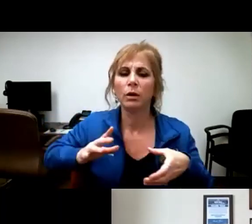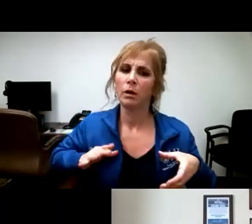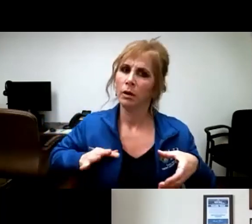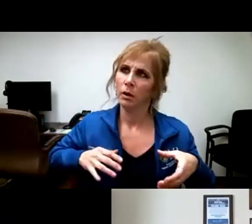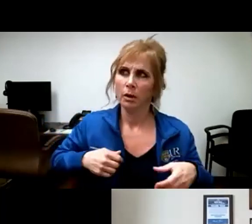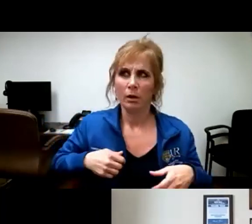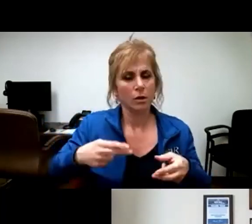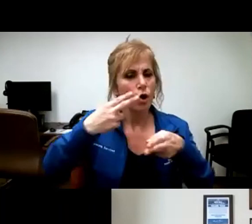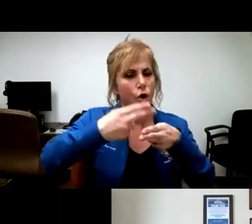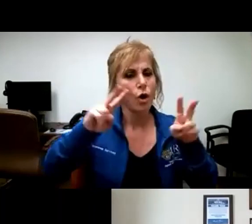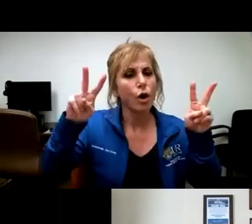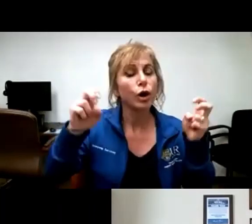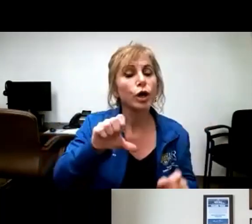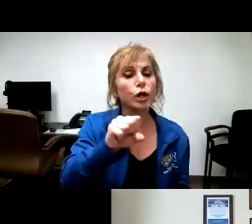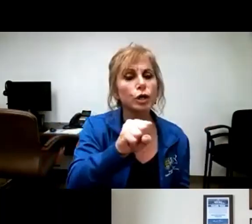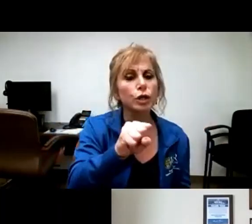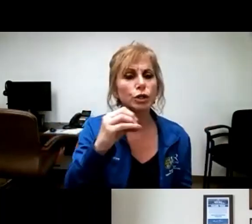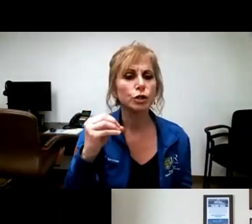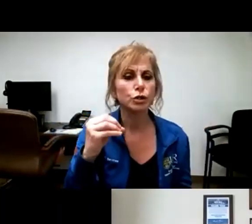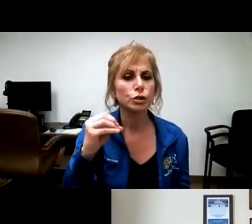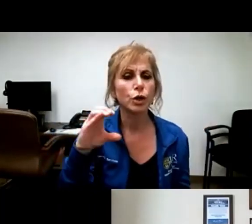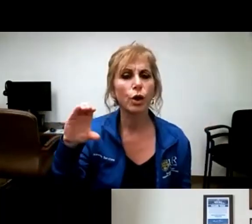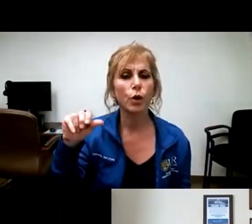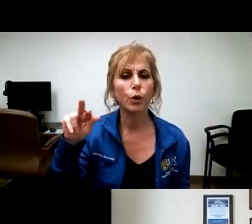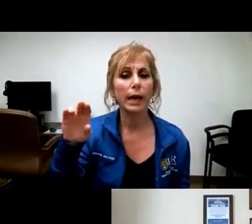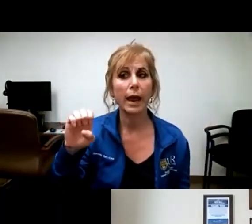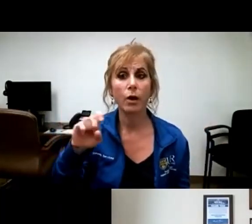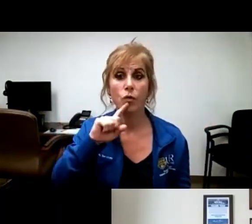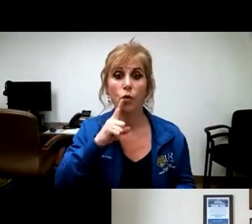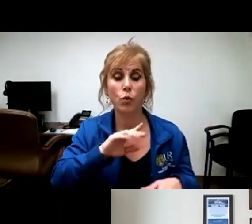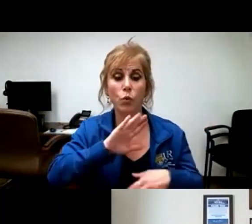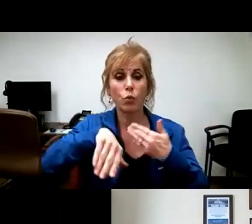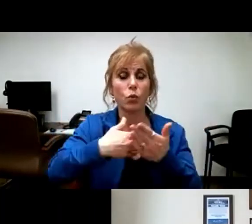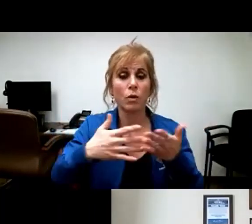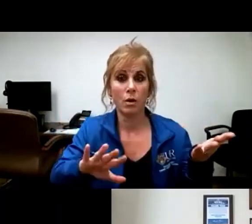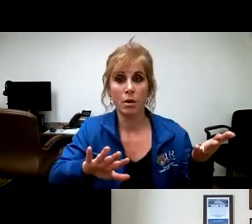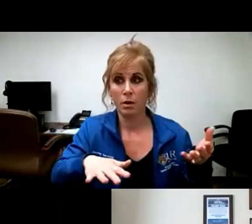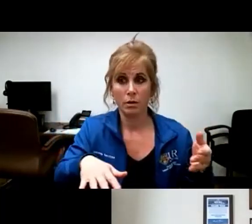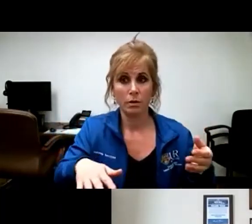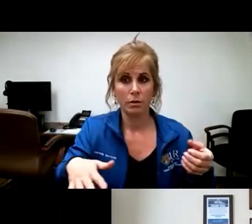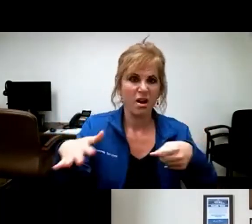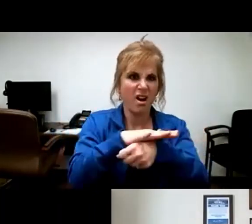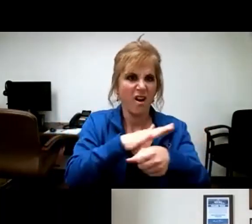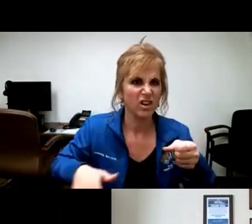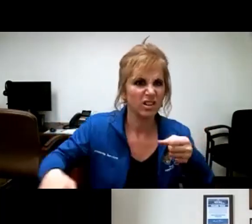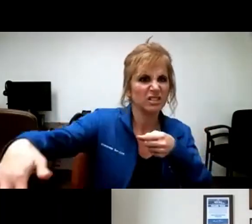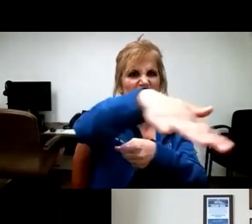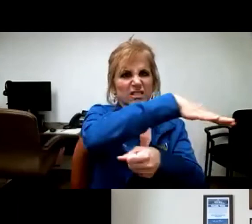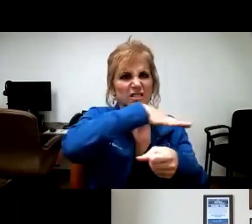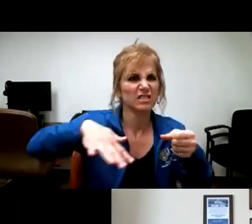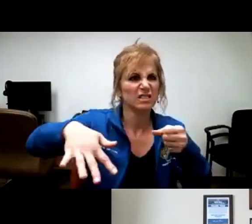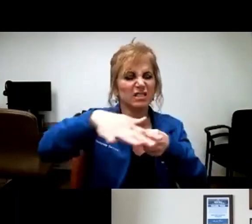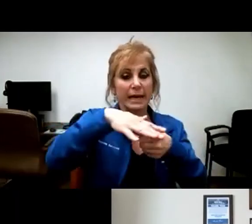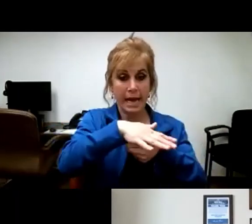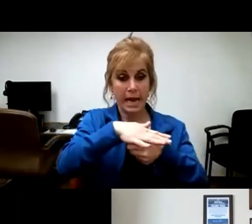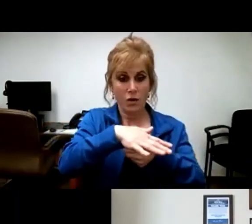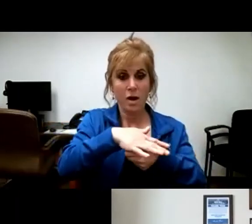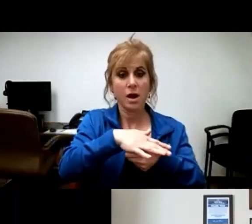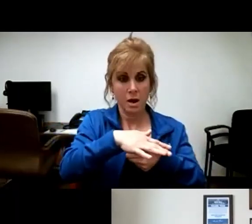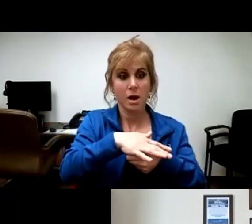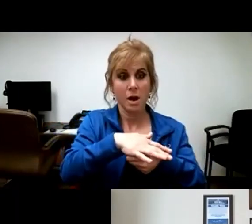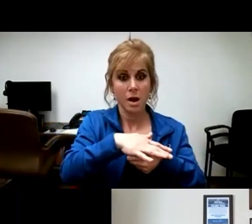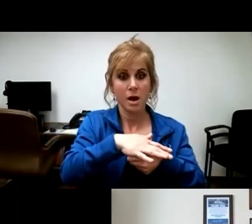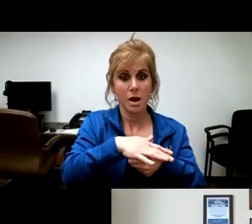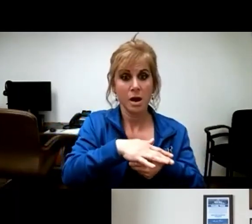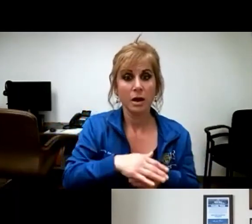entire catchment area, and that with a consultation model allows for older adults with cancer to be seen by